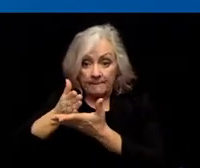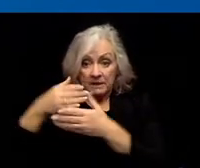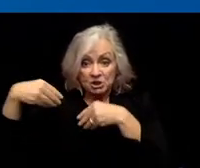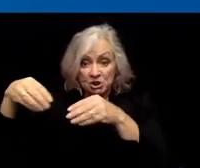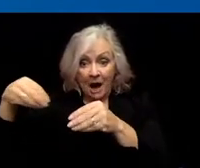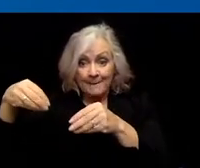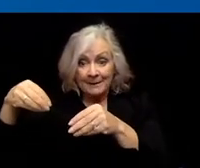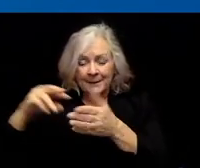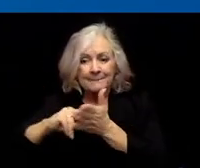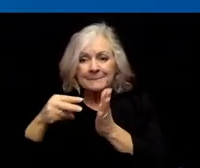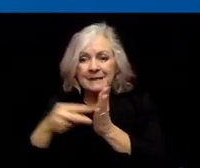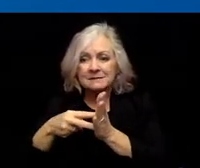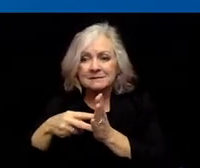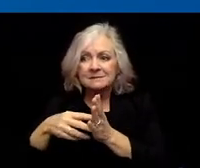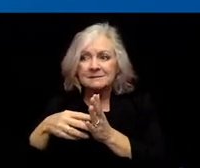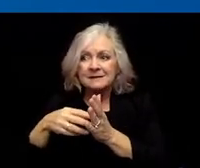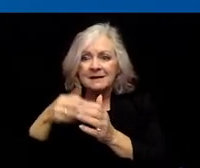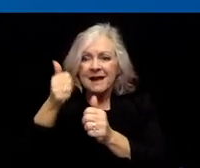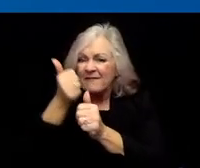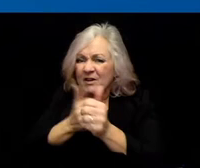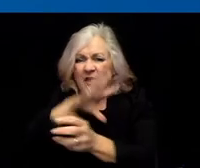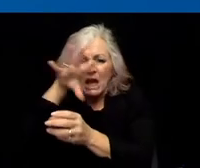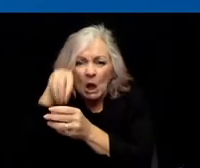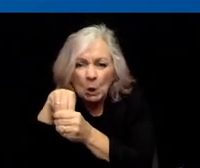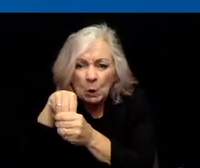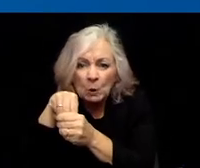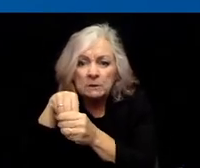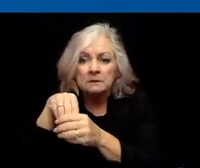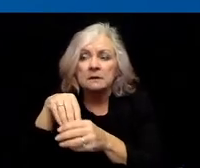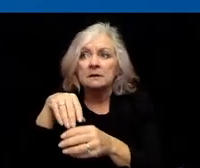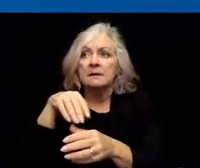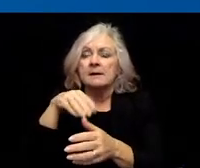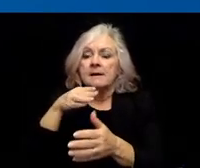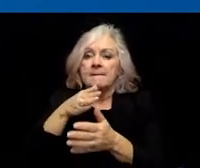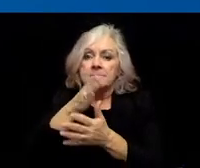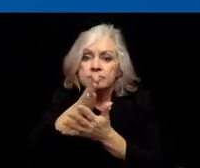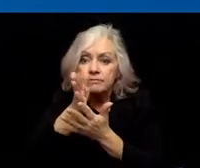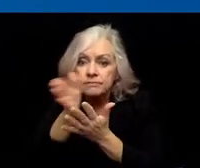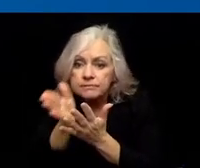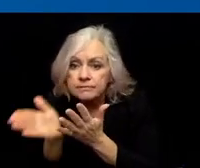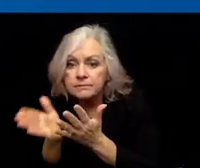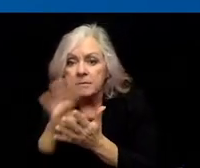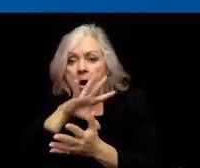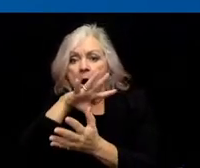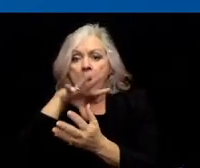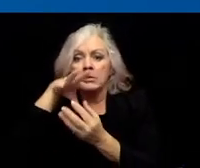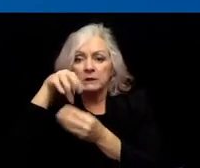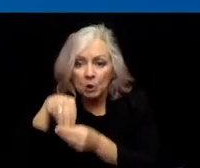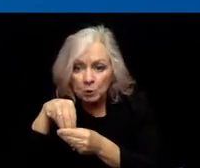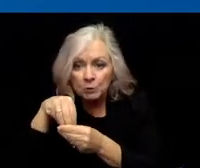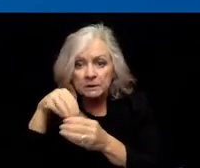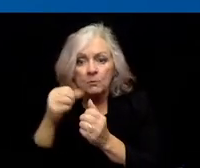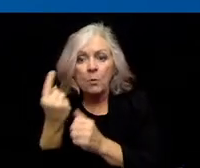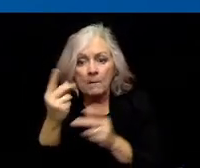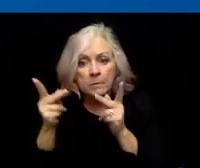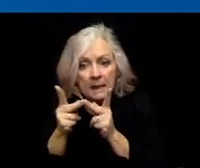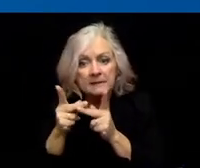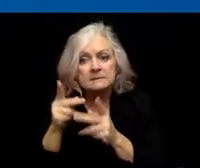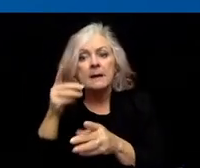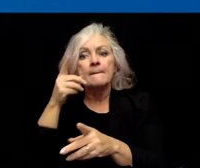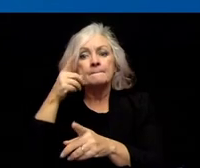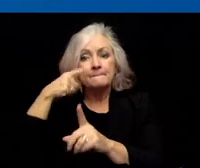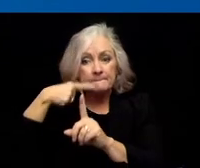only identifying the different medical specialties, but the insurance issues are always daunting. And then getting